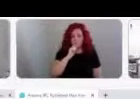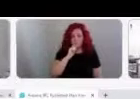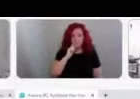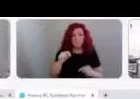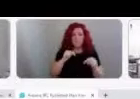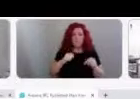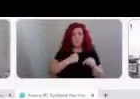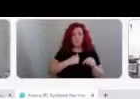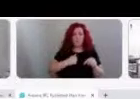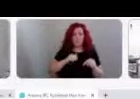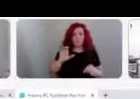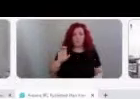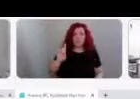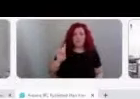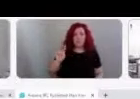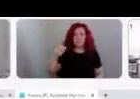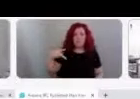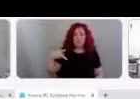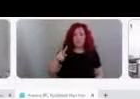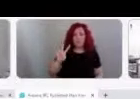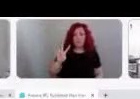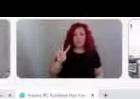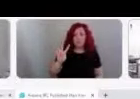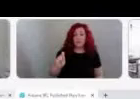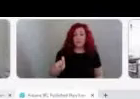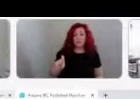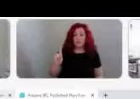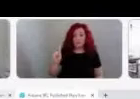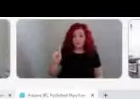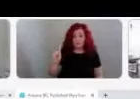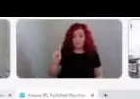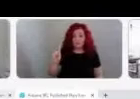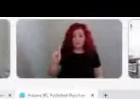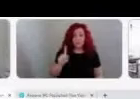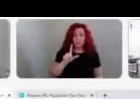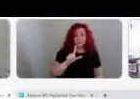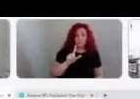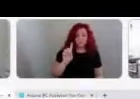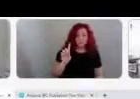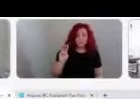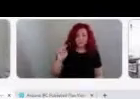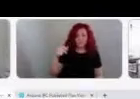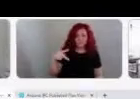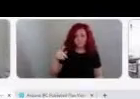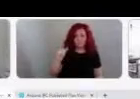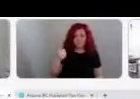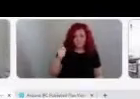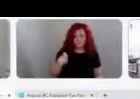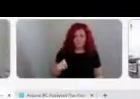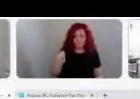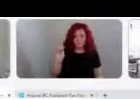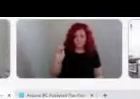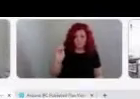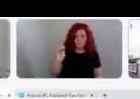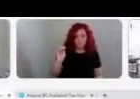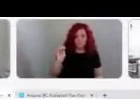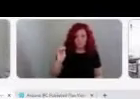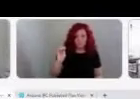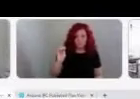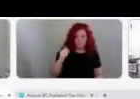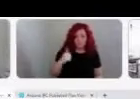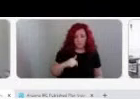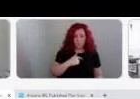7.1 on the legislative district it's a map 10.0 we are